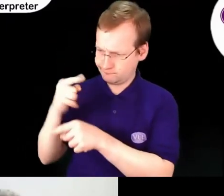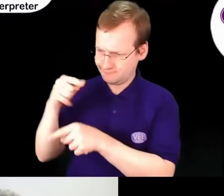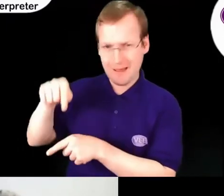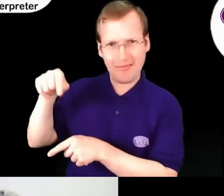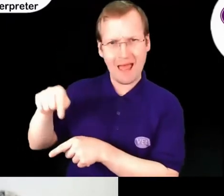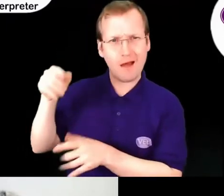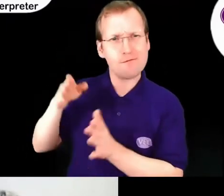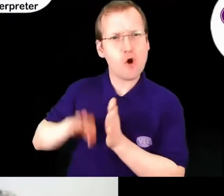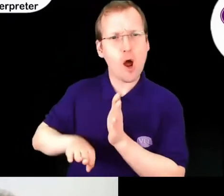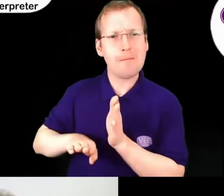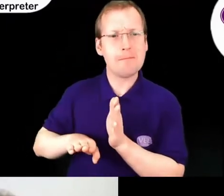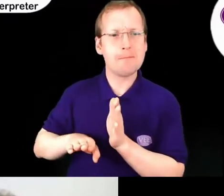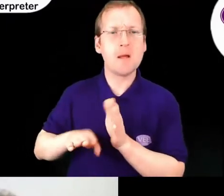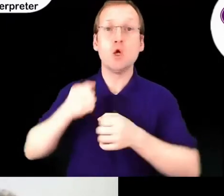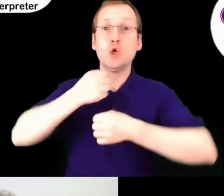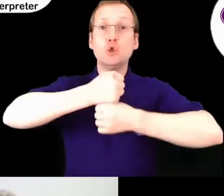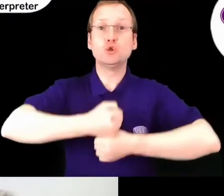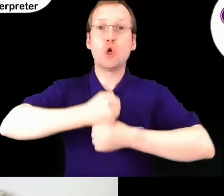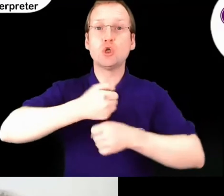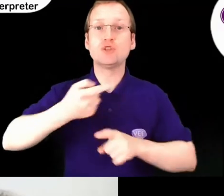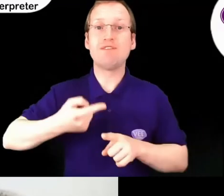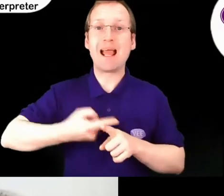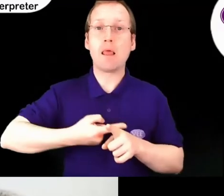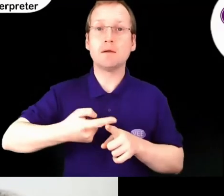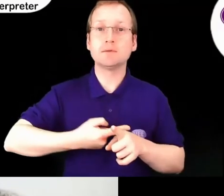from the Church of England's,